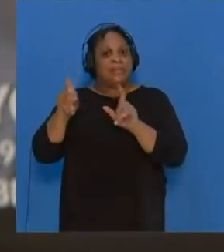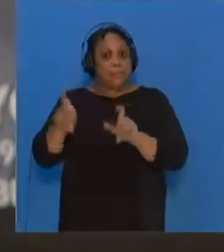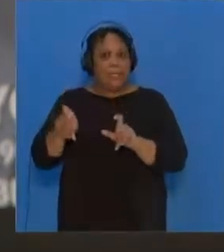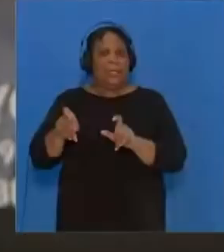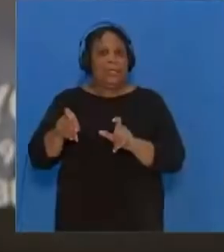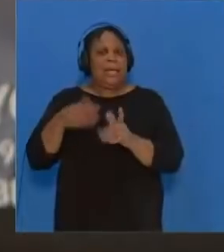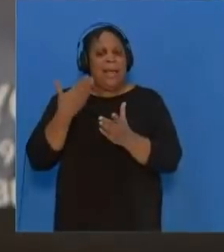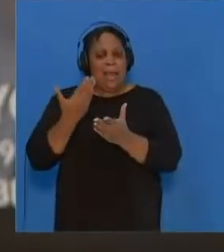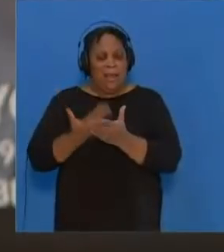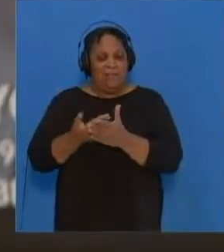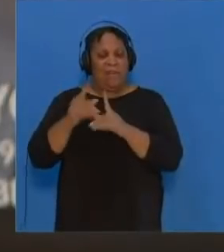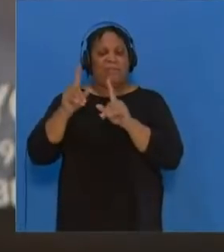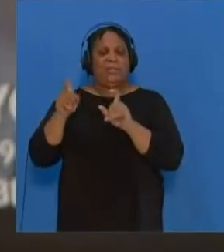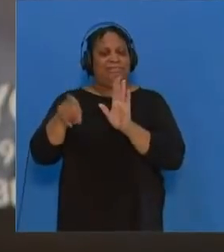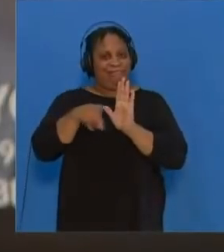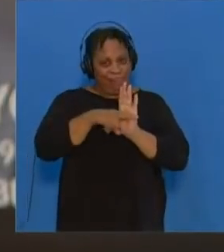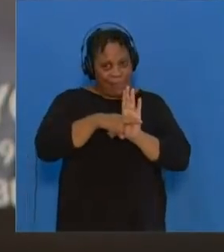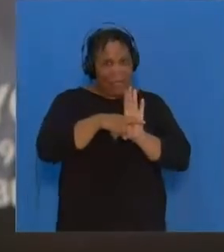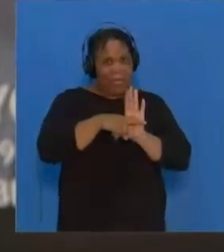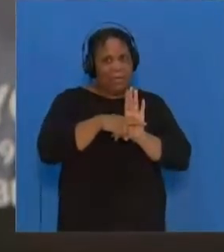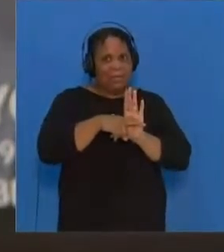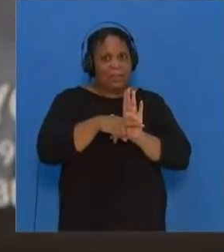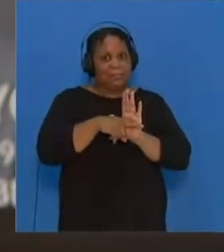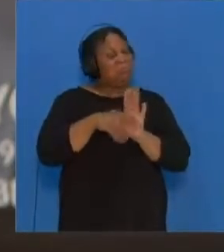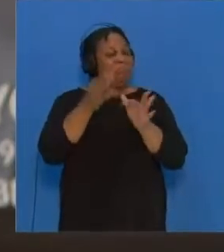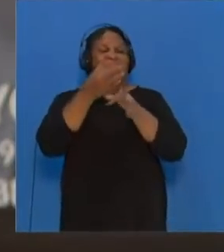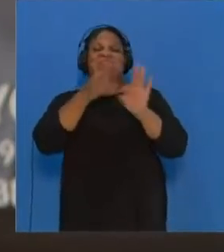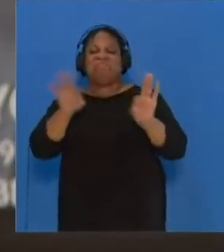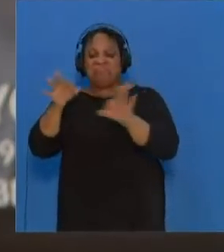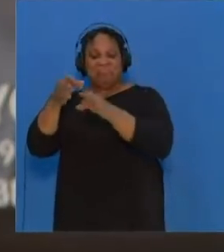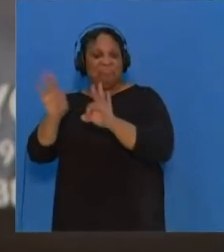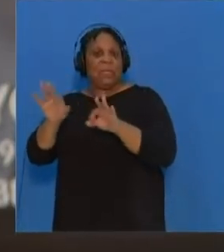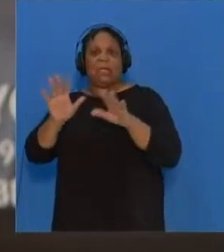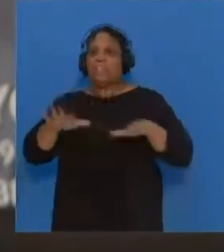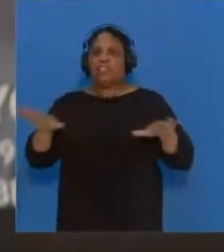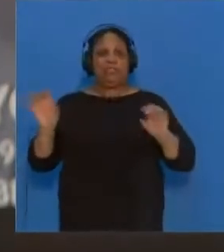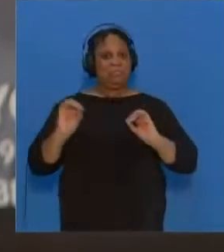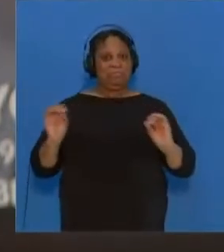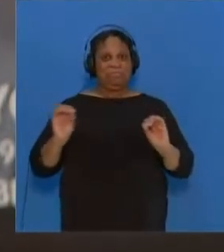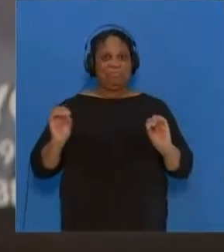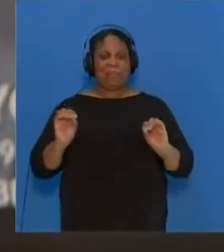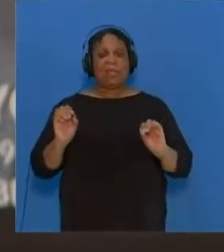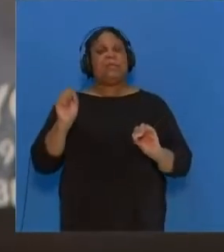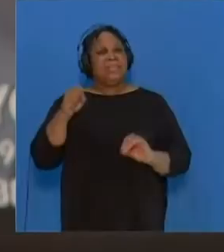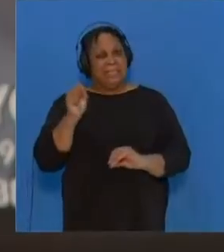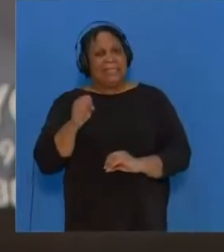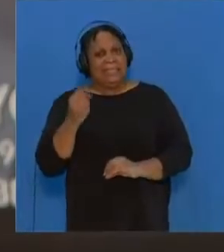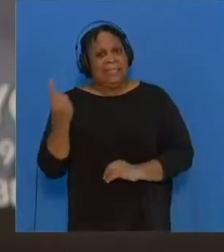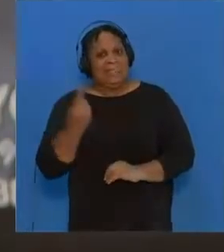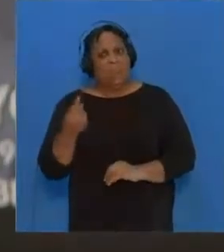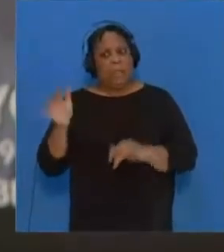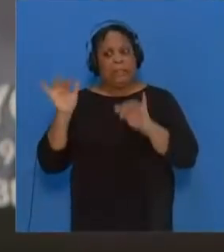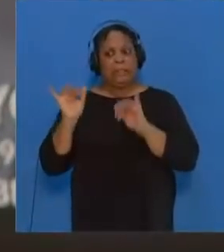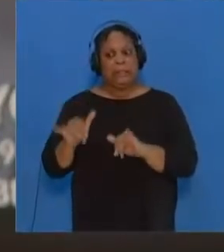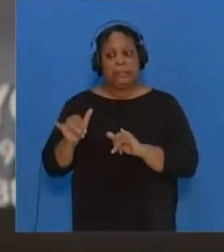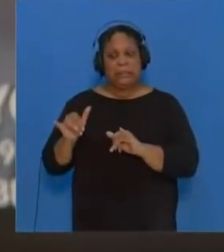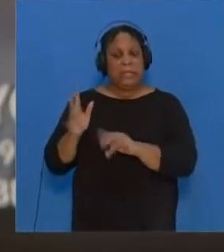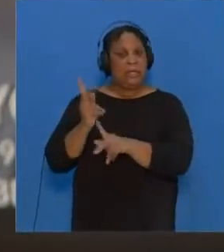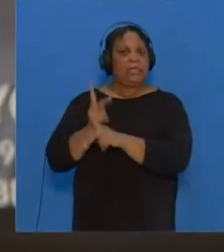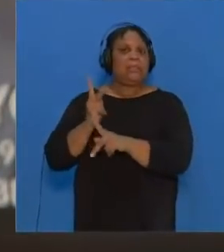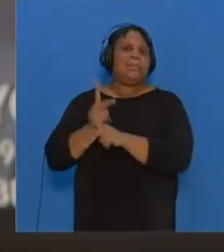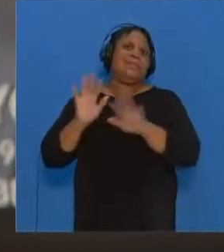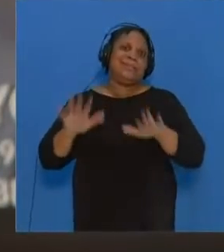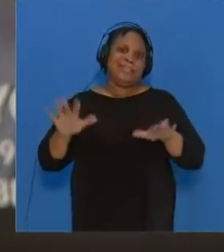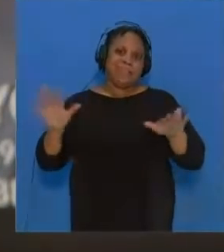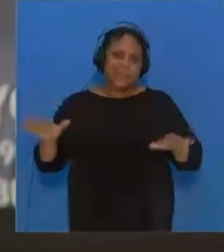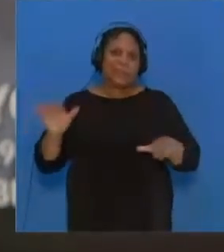a arrival test that's negative, would have freedoms that the children wouldn't have. And so indeed, somebody would have to stay back and look after the children